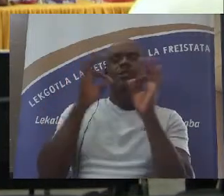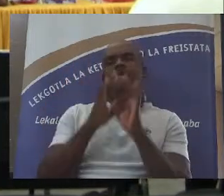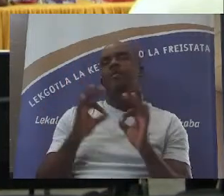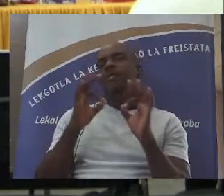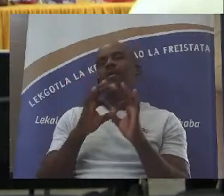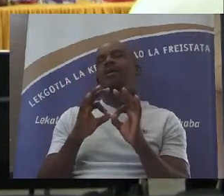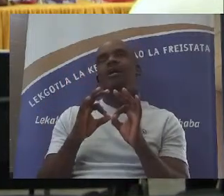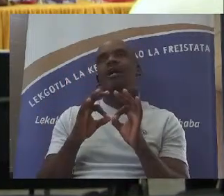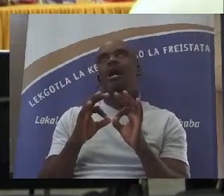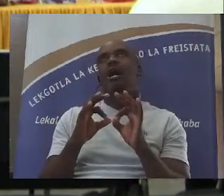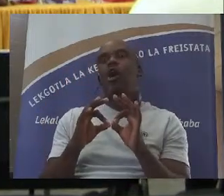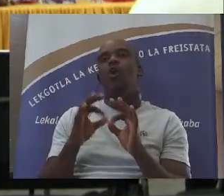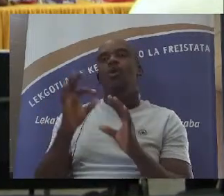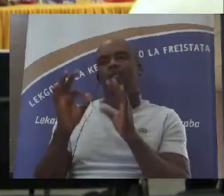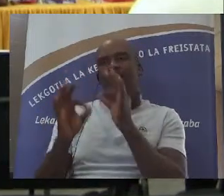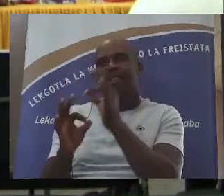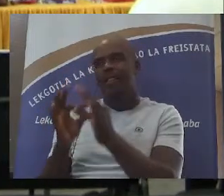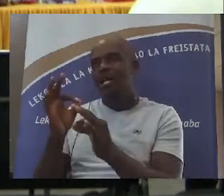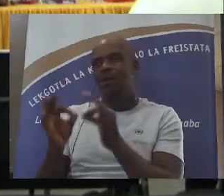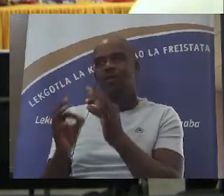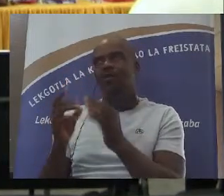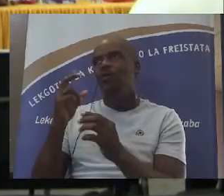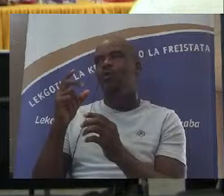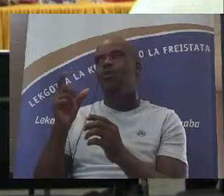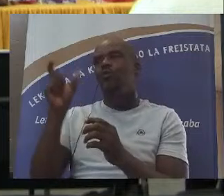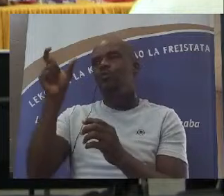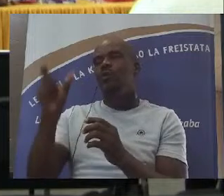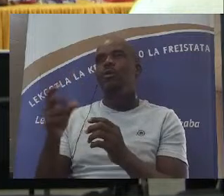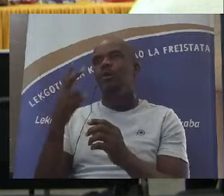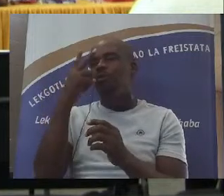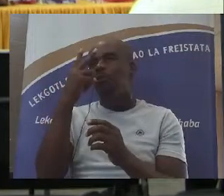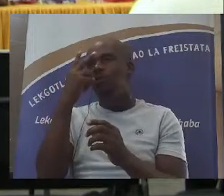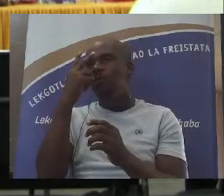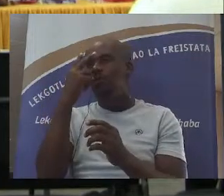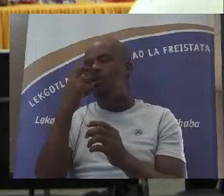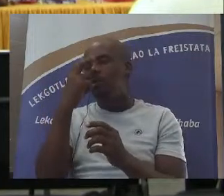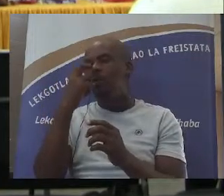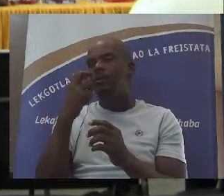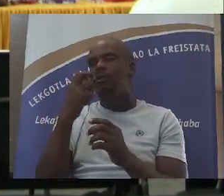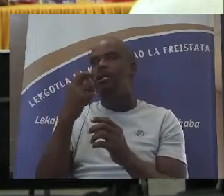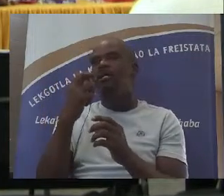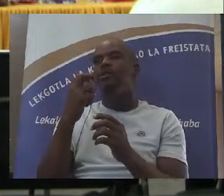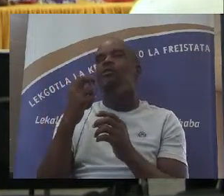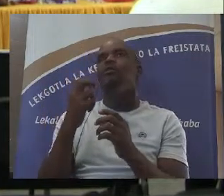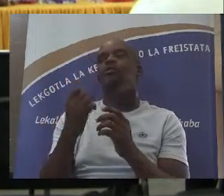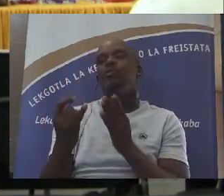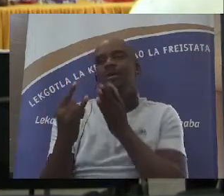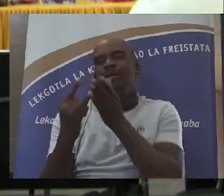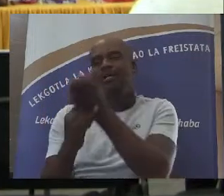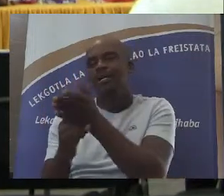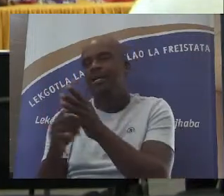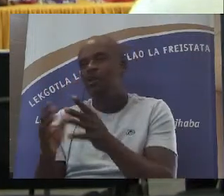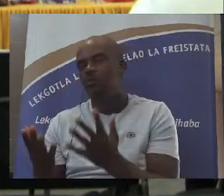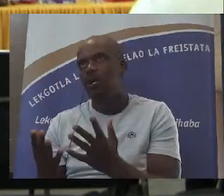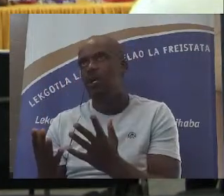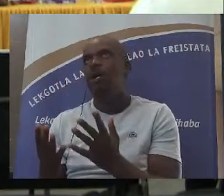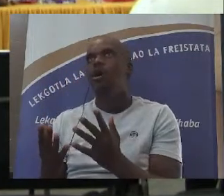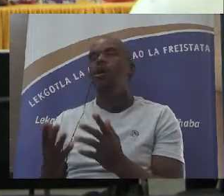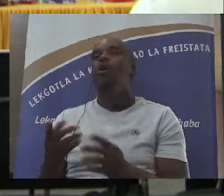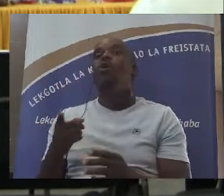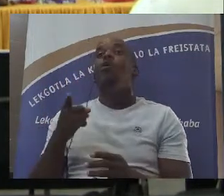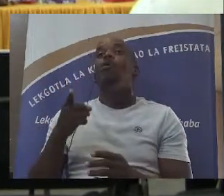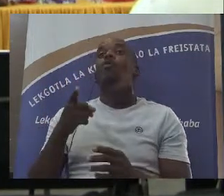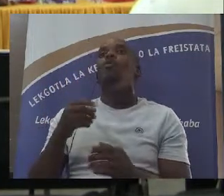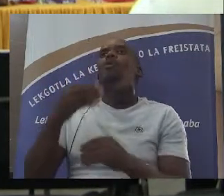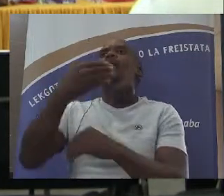tlabele se kenemo. O bo sa dietse di peso tse. Ba bang ba tla etsa di peso go ho